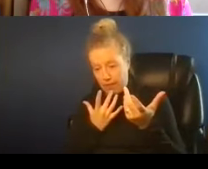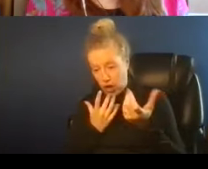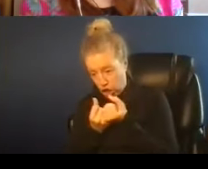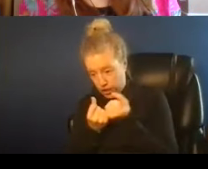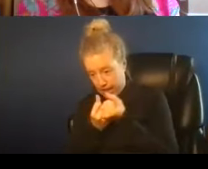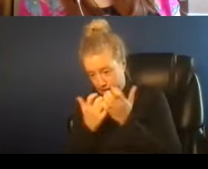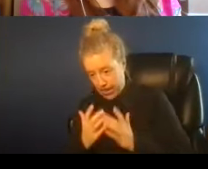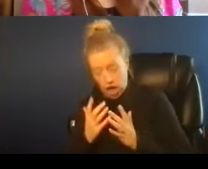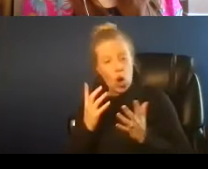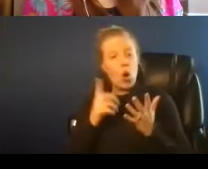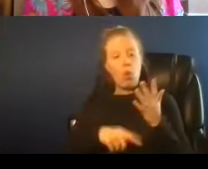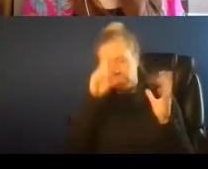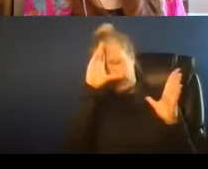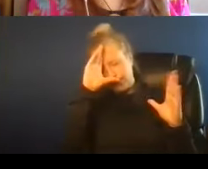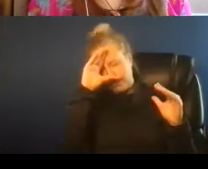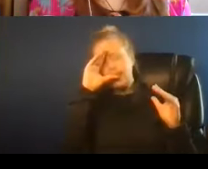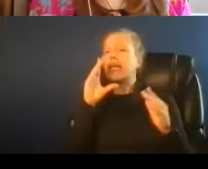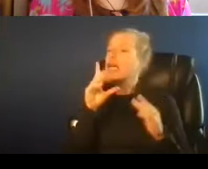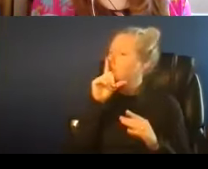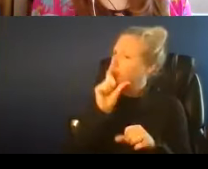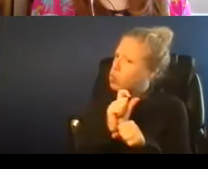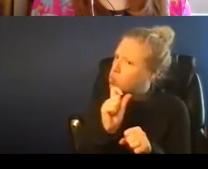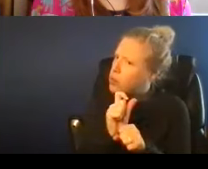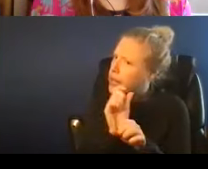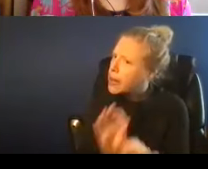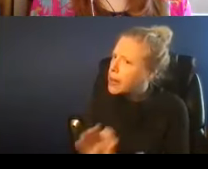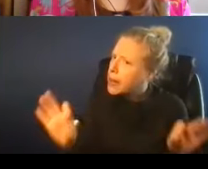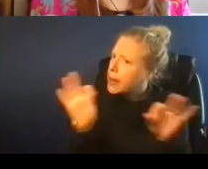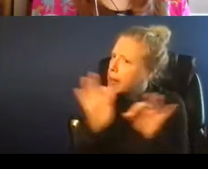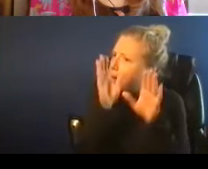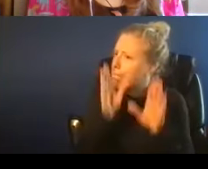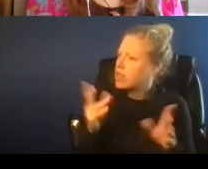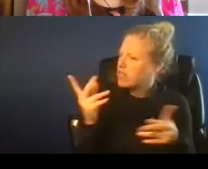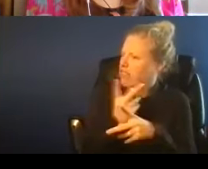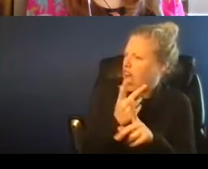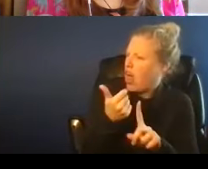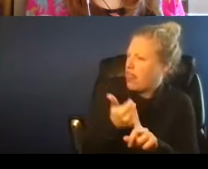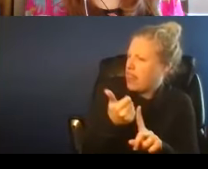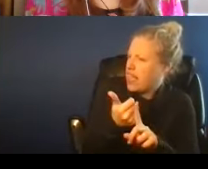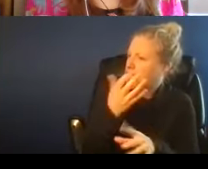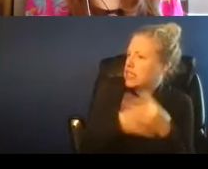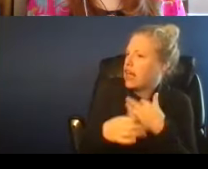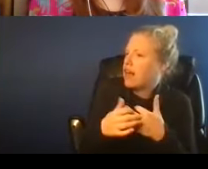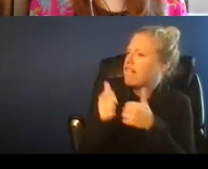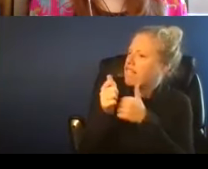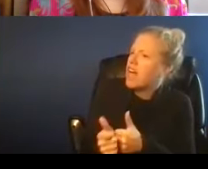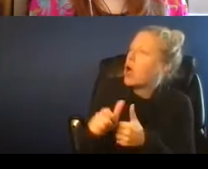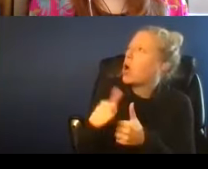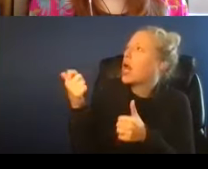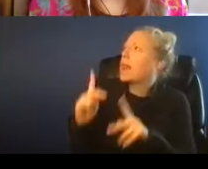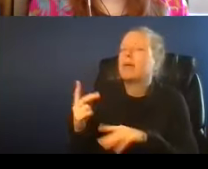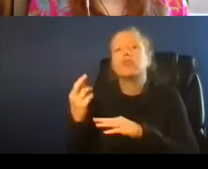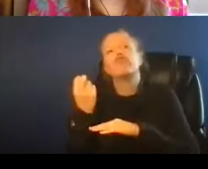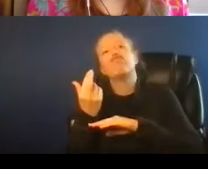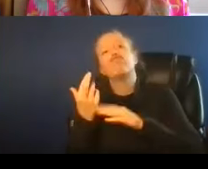but isn't it more important that people find their own way rather than continue to live by another person's recommendations